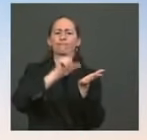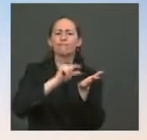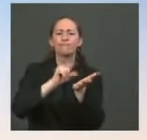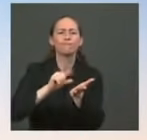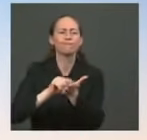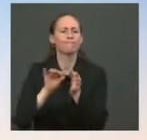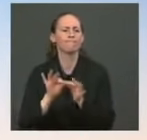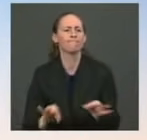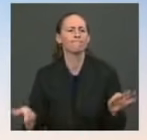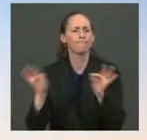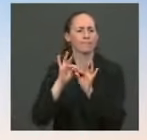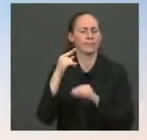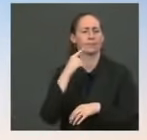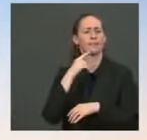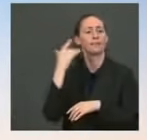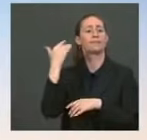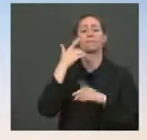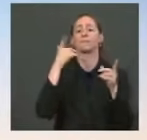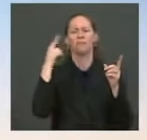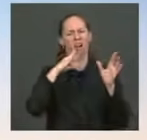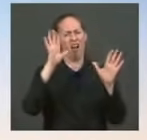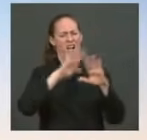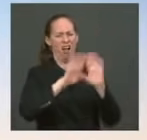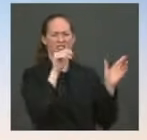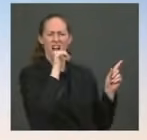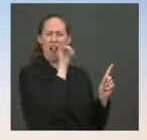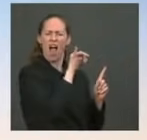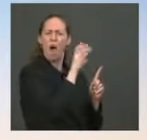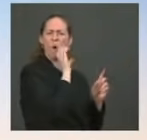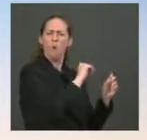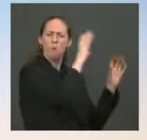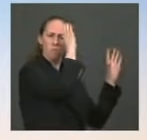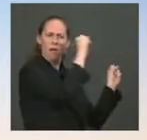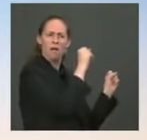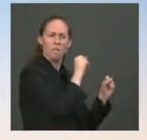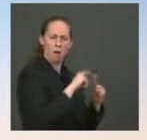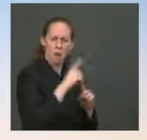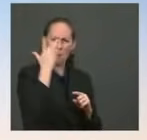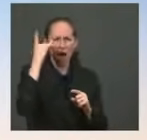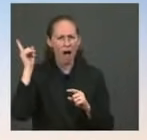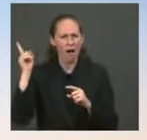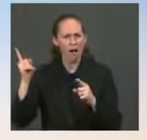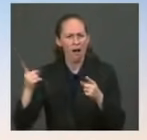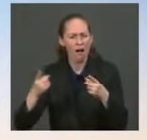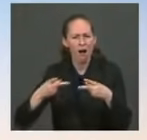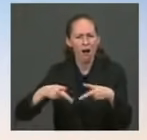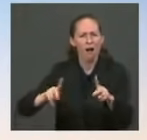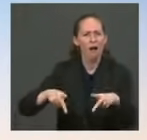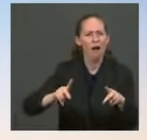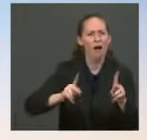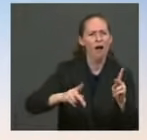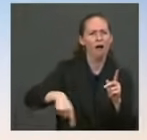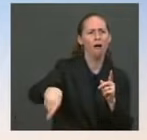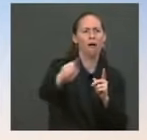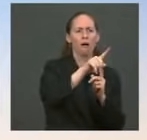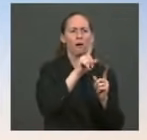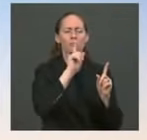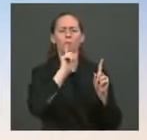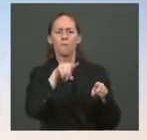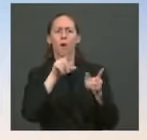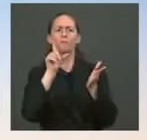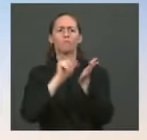Trump-era charges against Julian Assange? Why is he allowing the prosecution for publishing the truth about human rights abuses in Iraq,